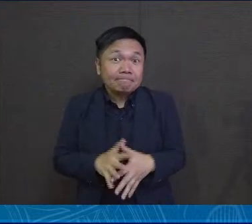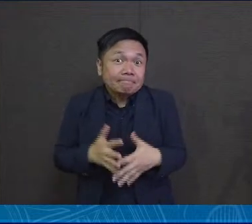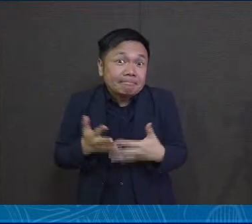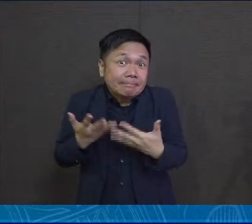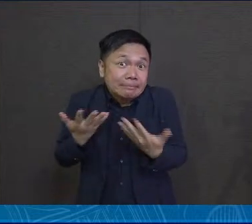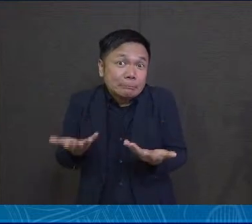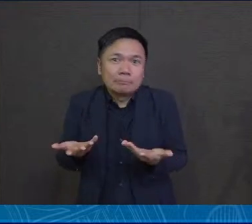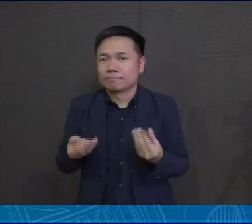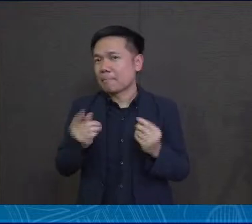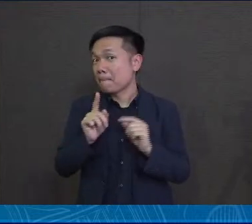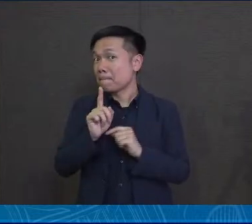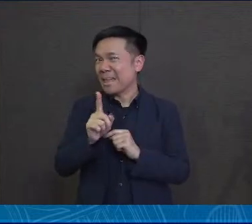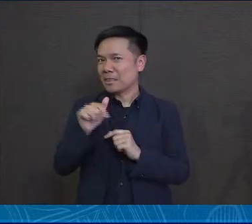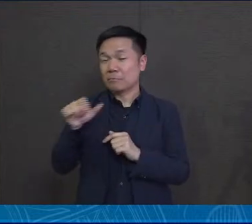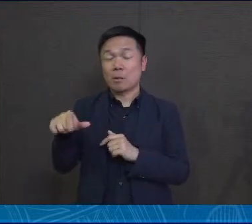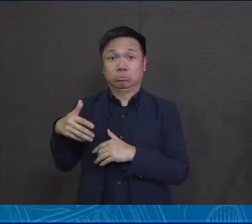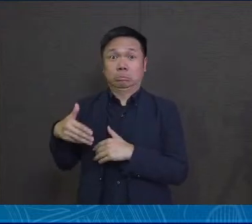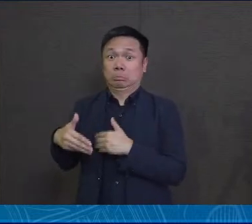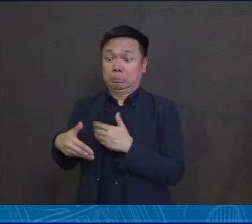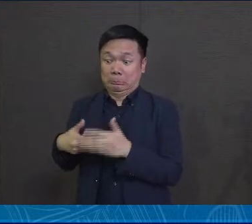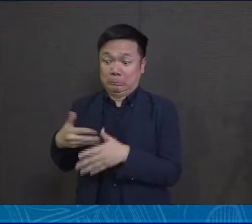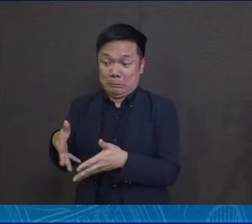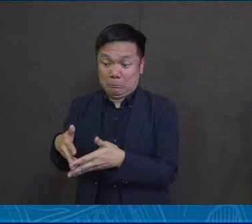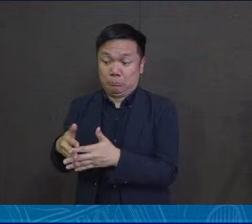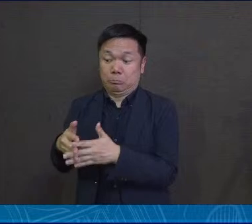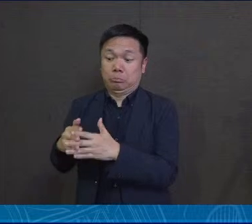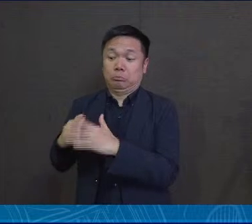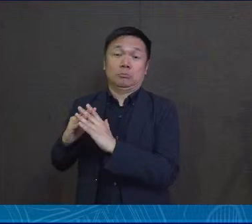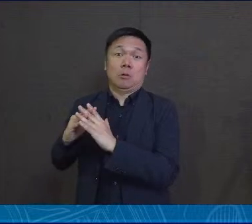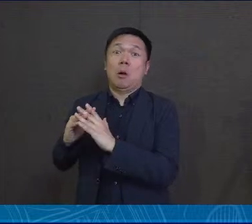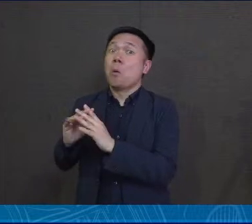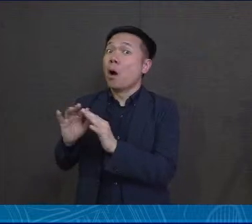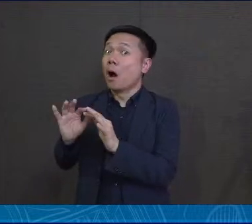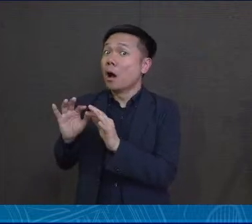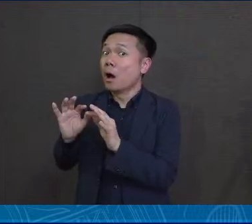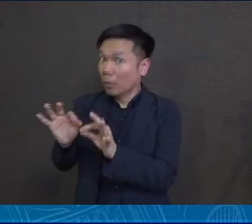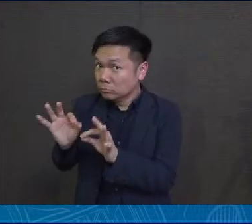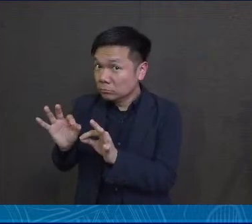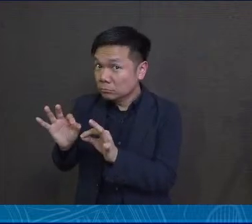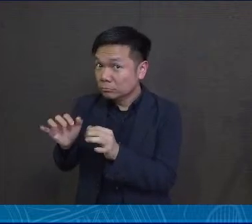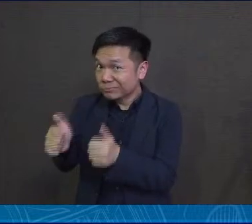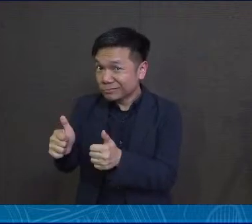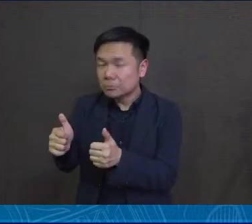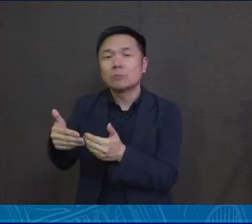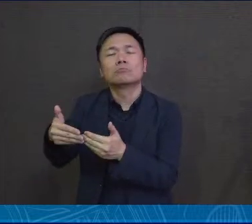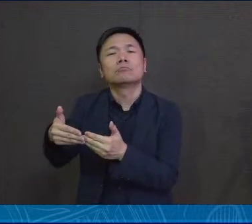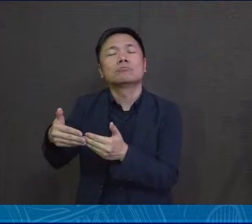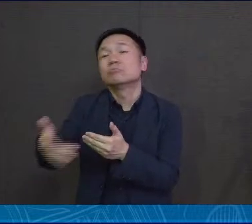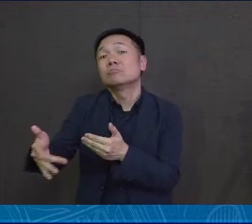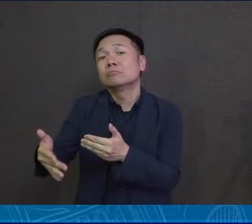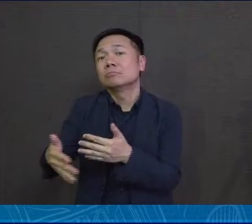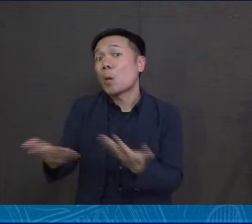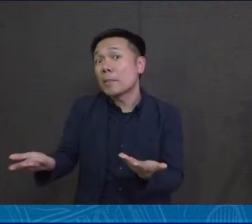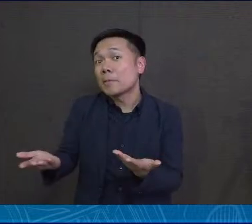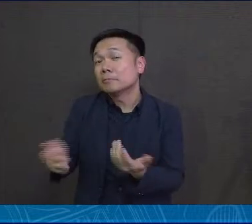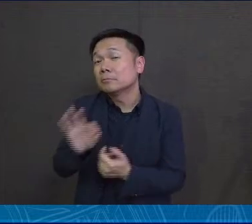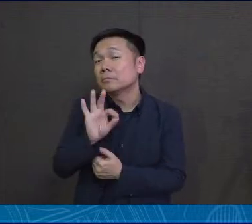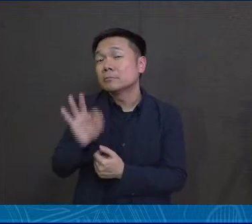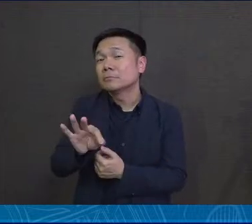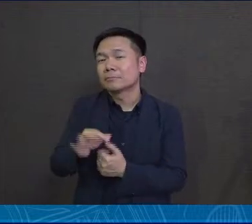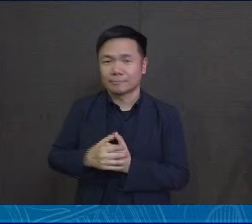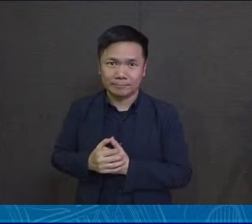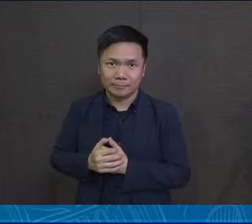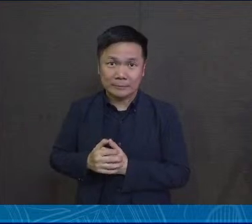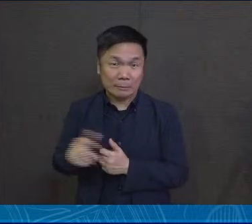works, the efforts are successful, and what happens? There would be